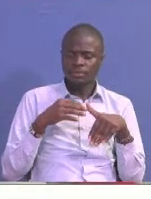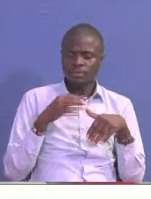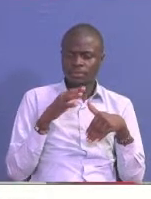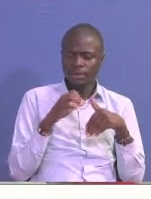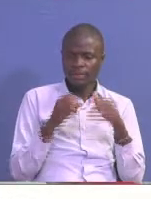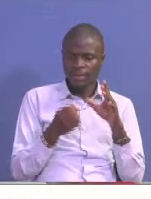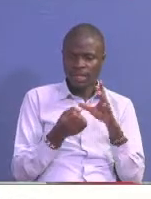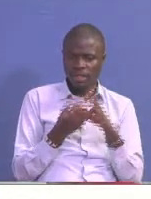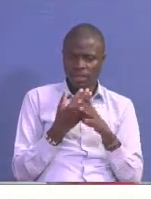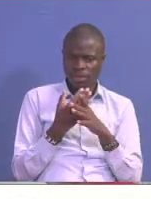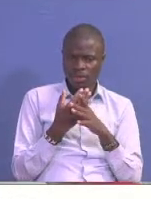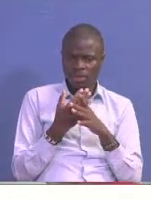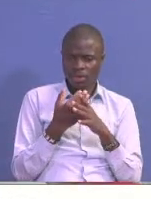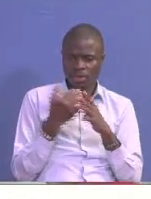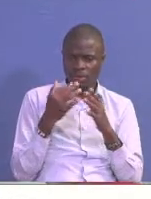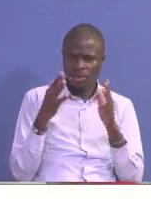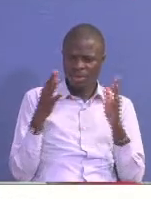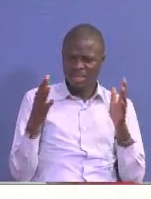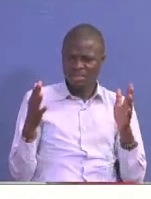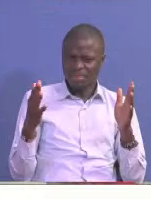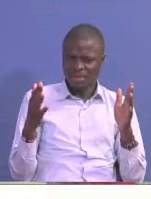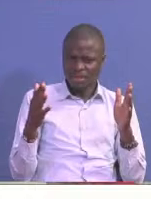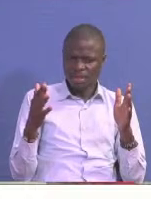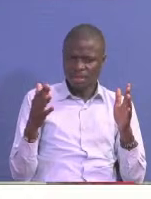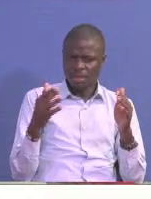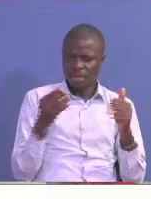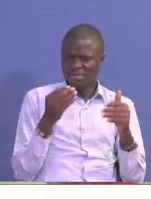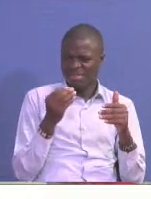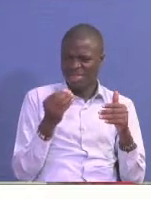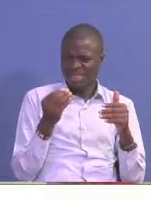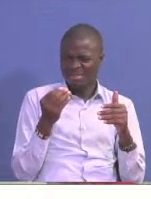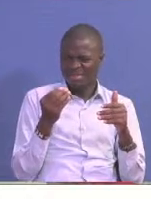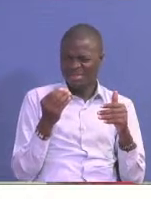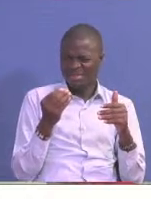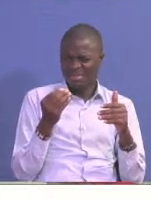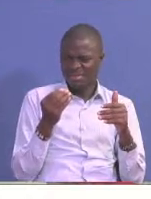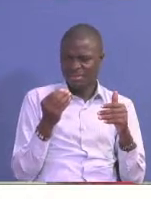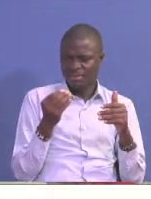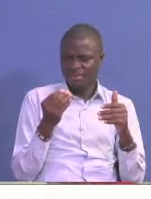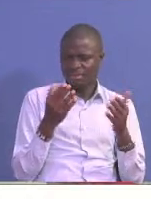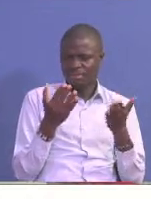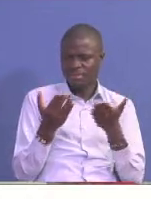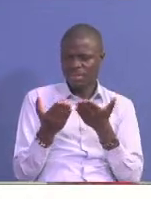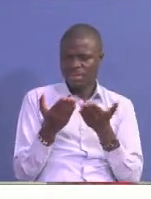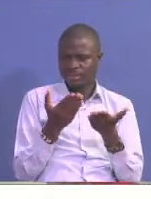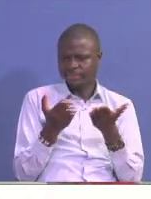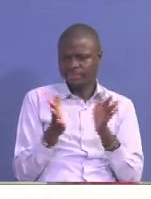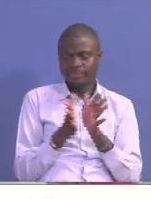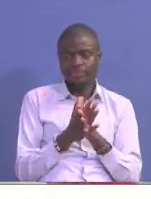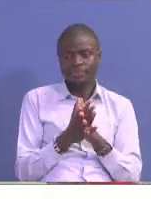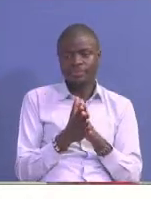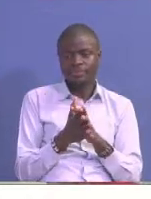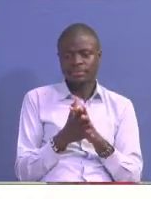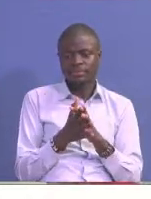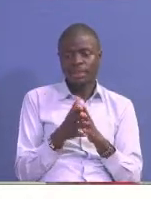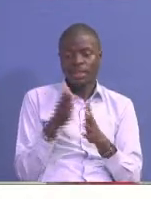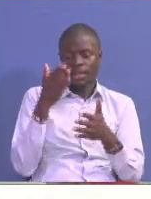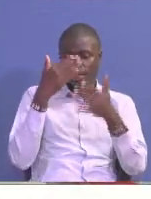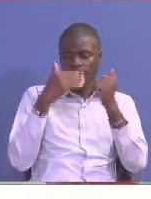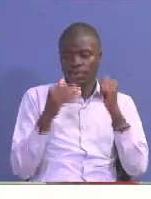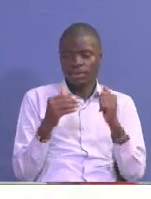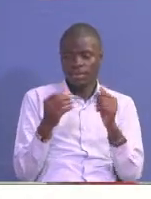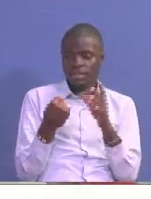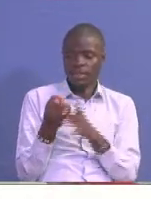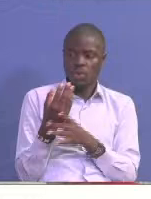the growth we thought was very big becomes a bit moderate. The universities